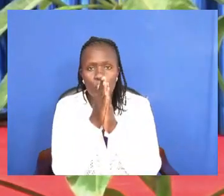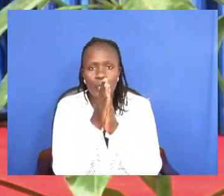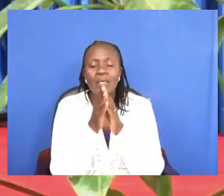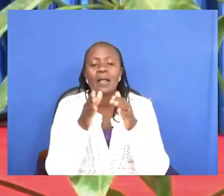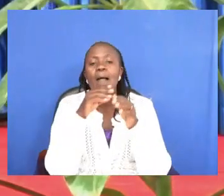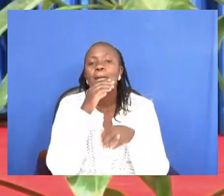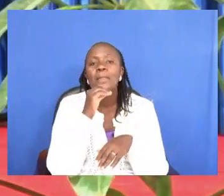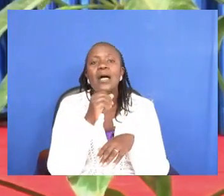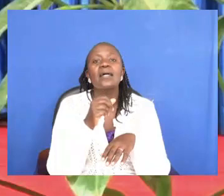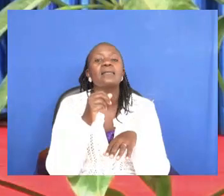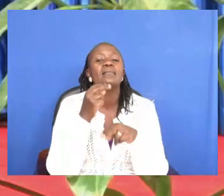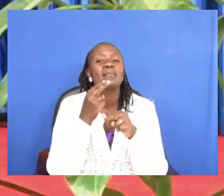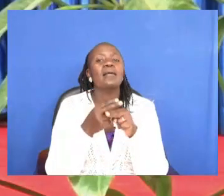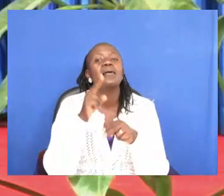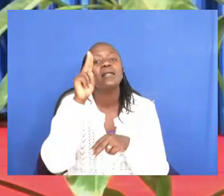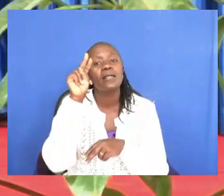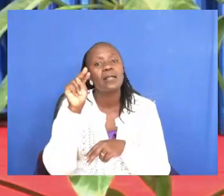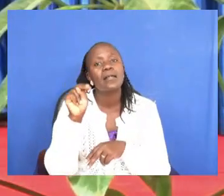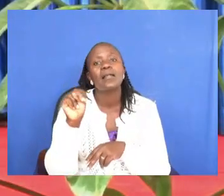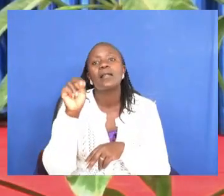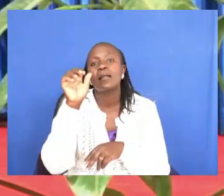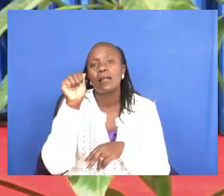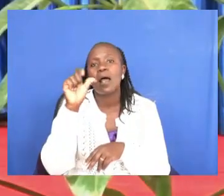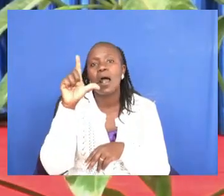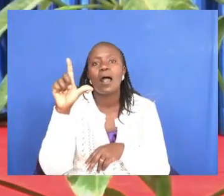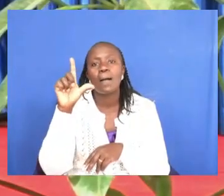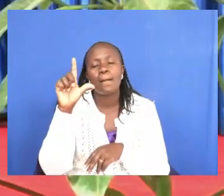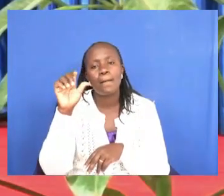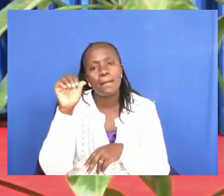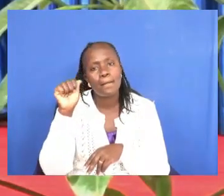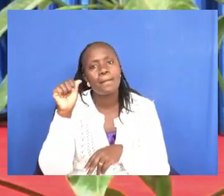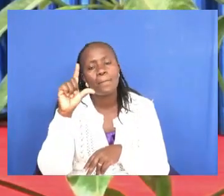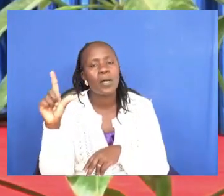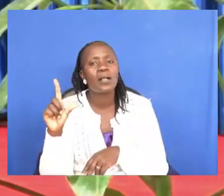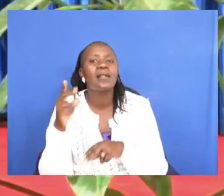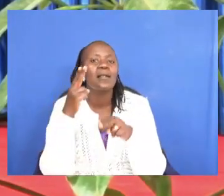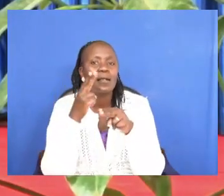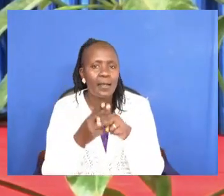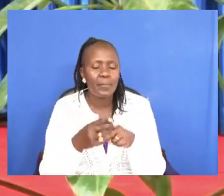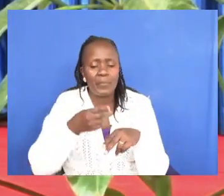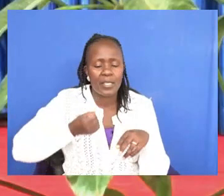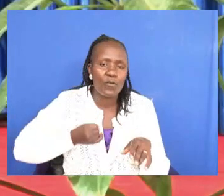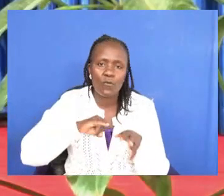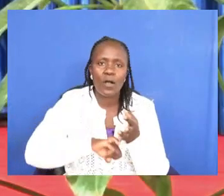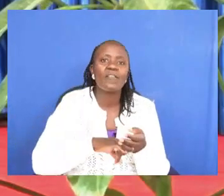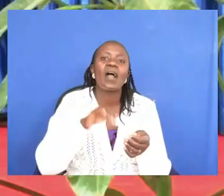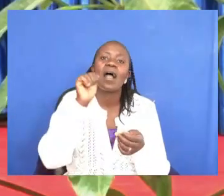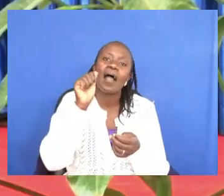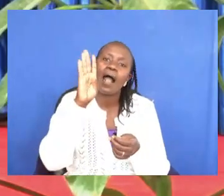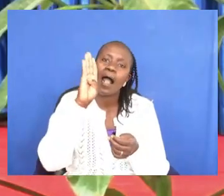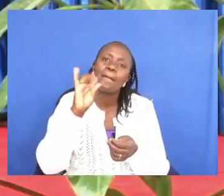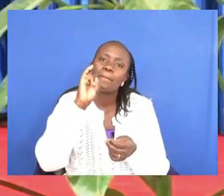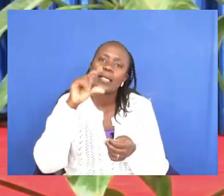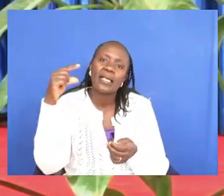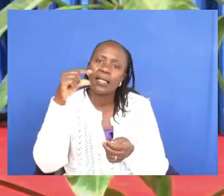was a man called Nabal. Nabal had a wife, and his wife was called Abigail. The